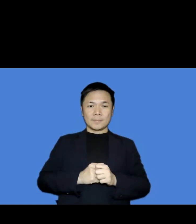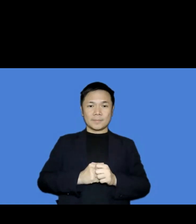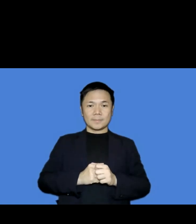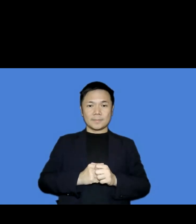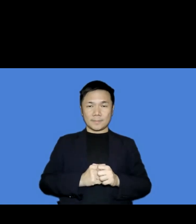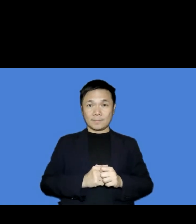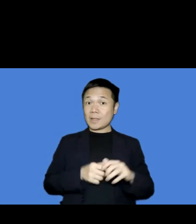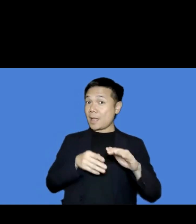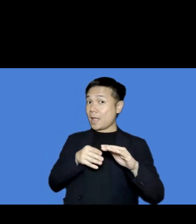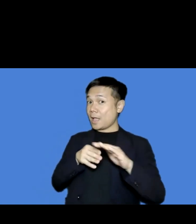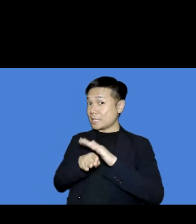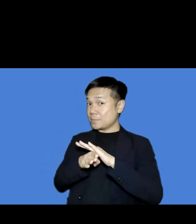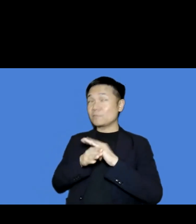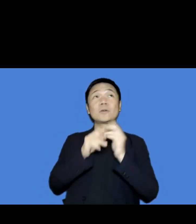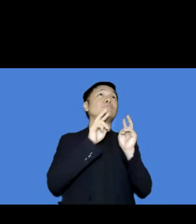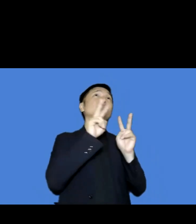accessible tourism,